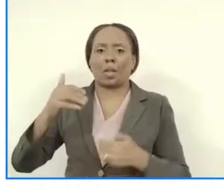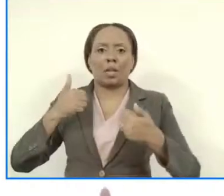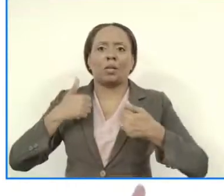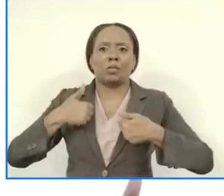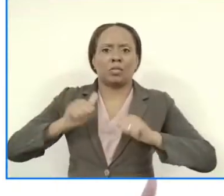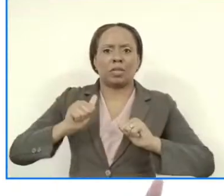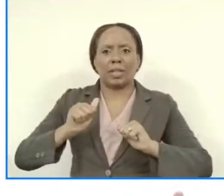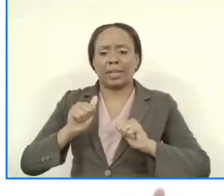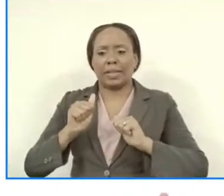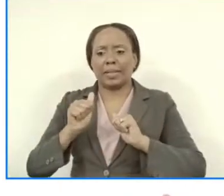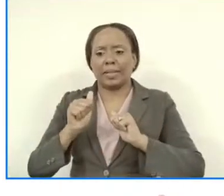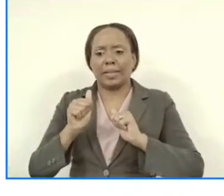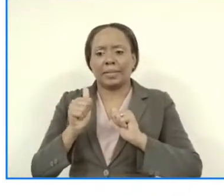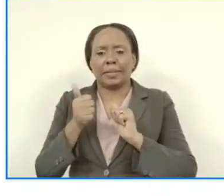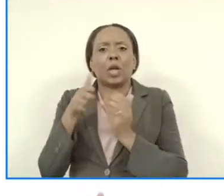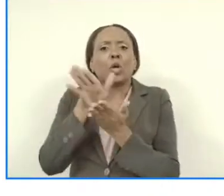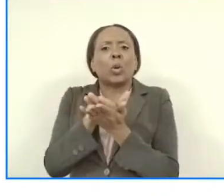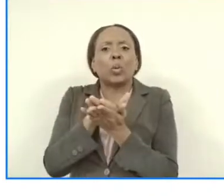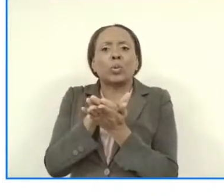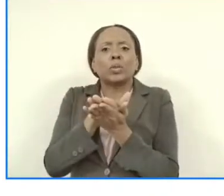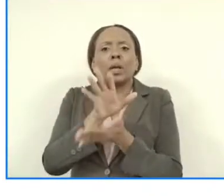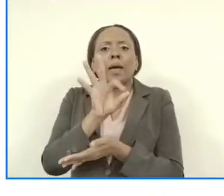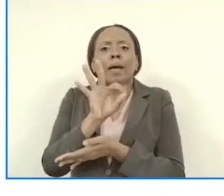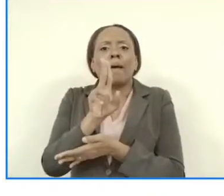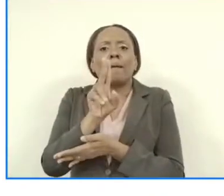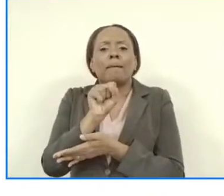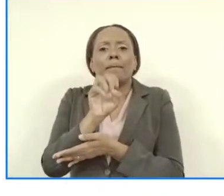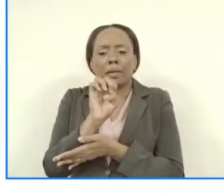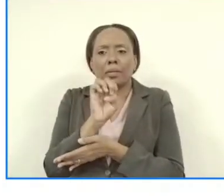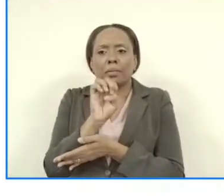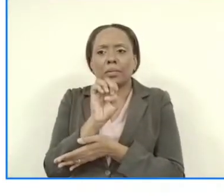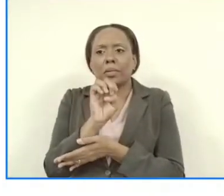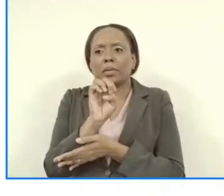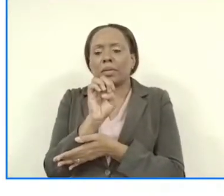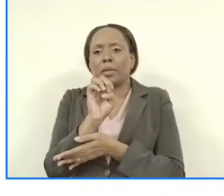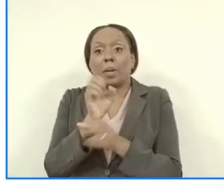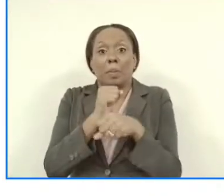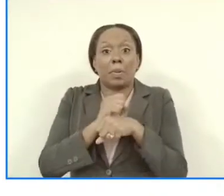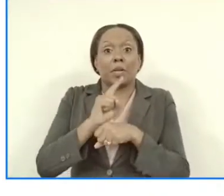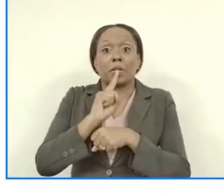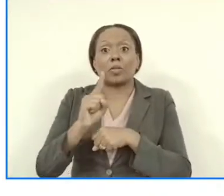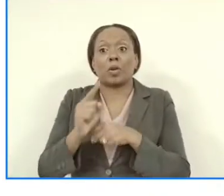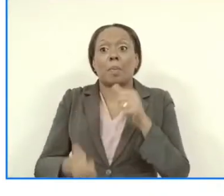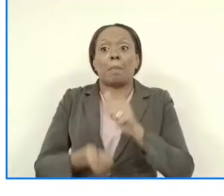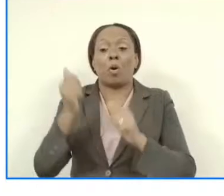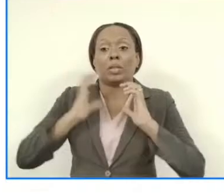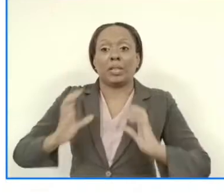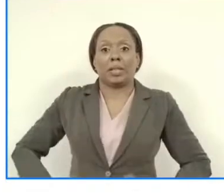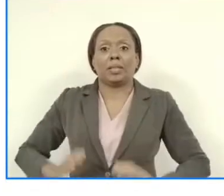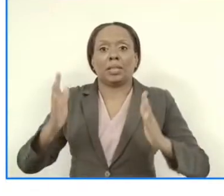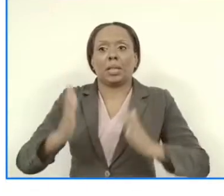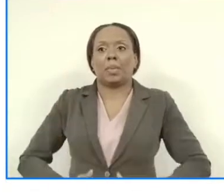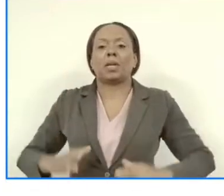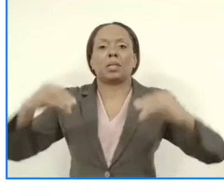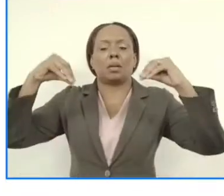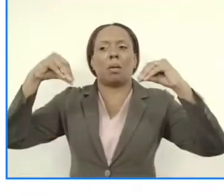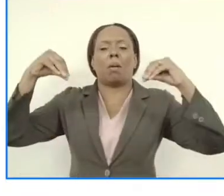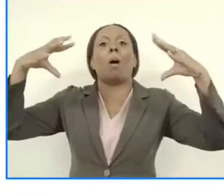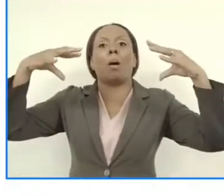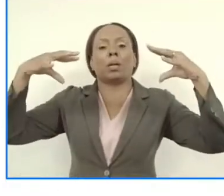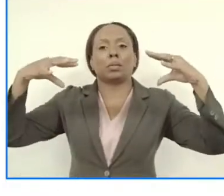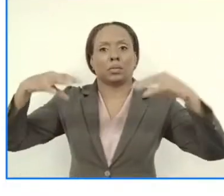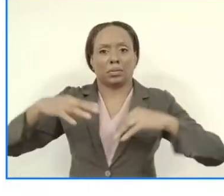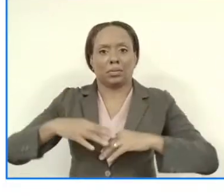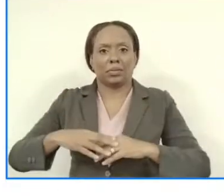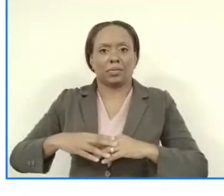way that gives us the majority of the customers, that brings the majority of the customers back on. When we do that, as you